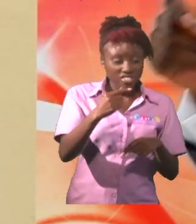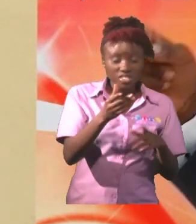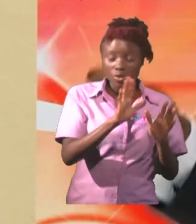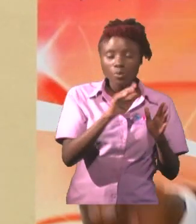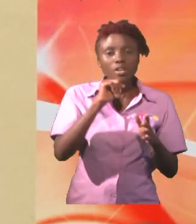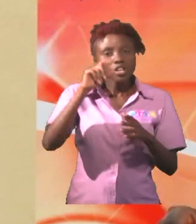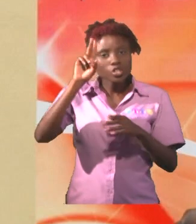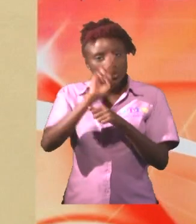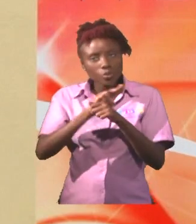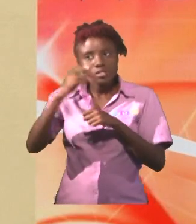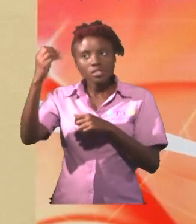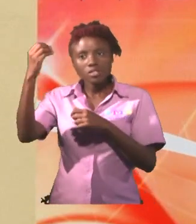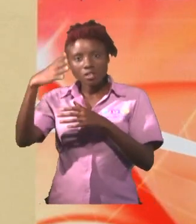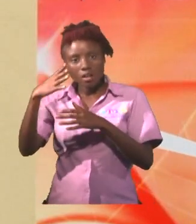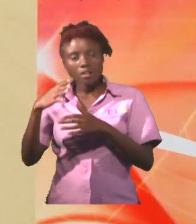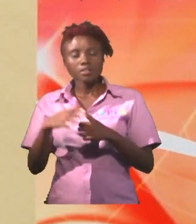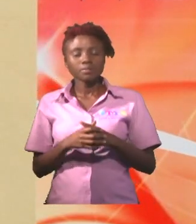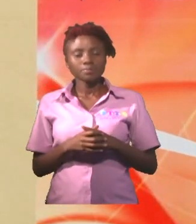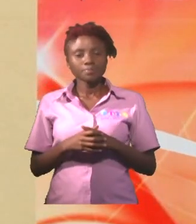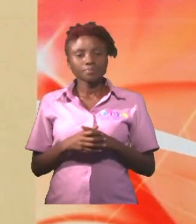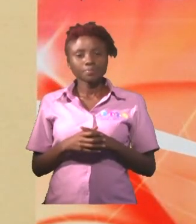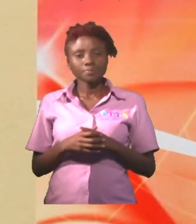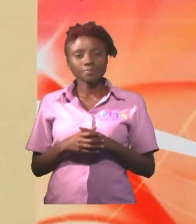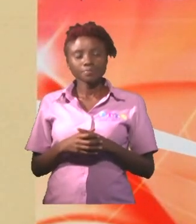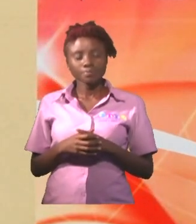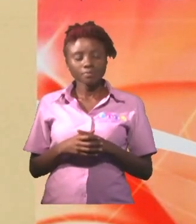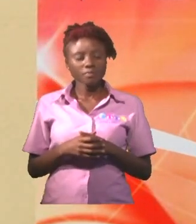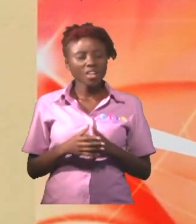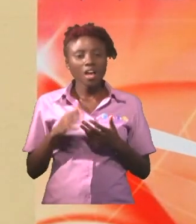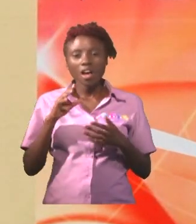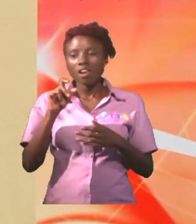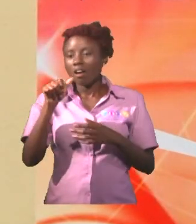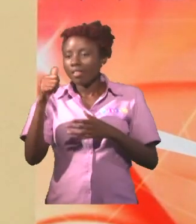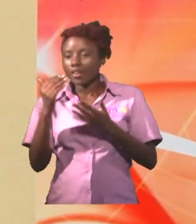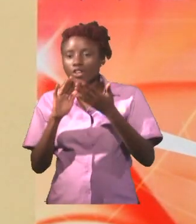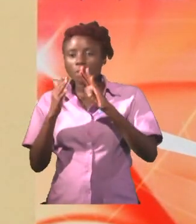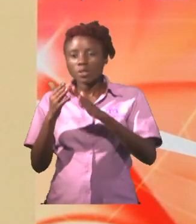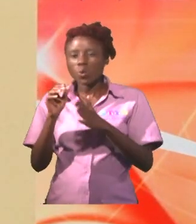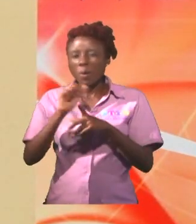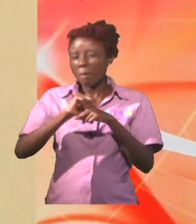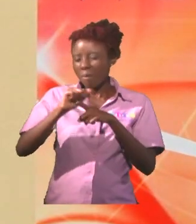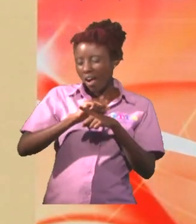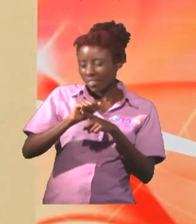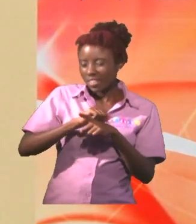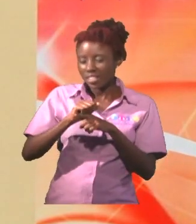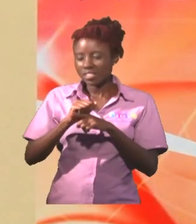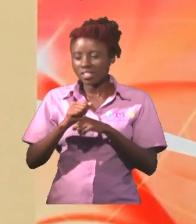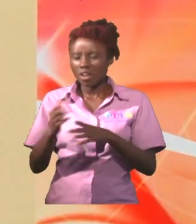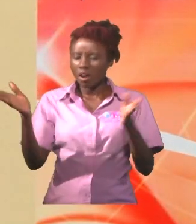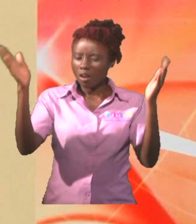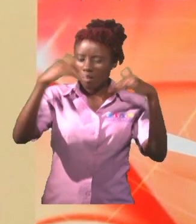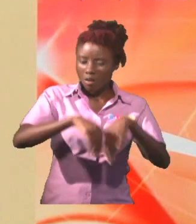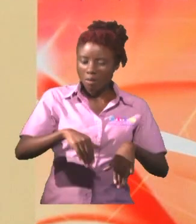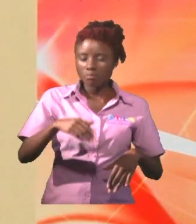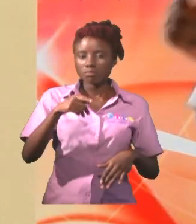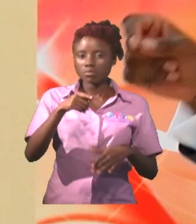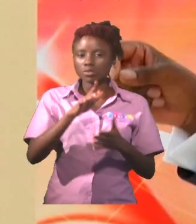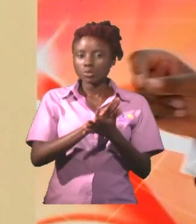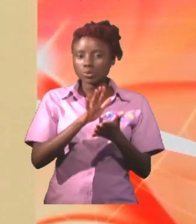and those in the cultural art forms that use the school from time to time for rehearsals, you are no longer